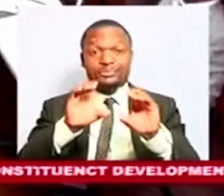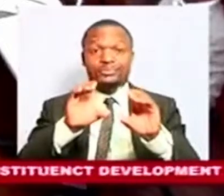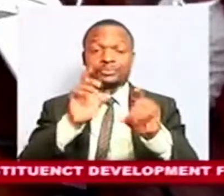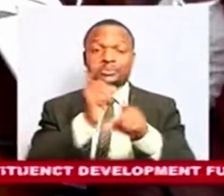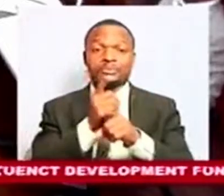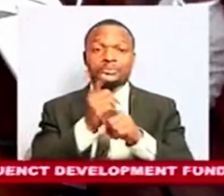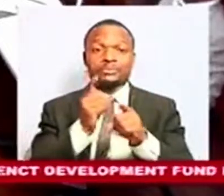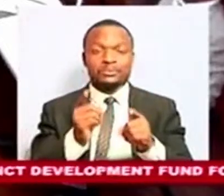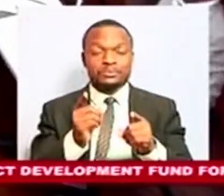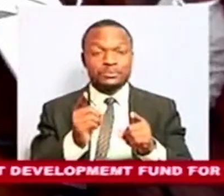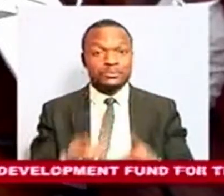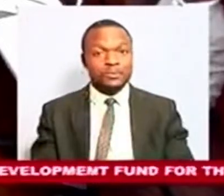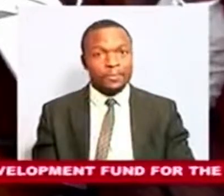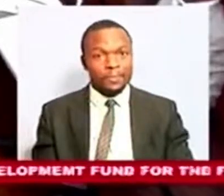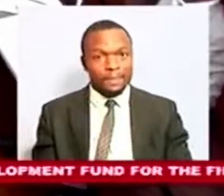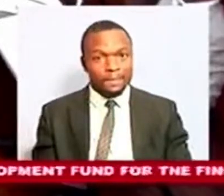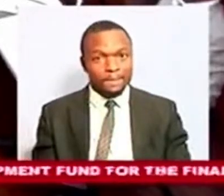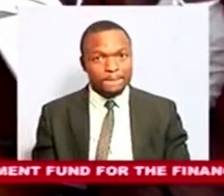to...